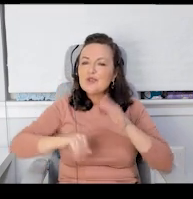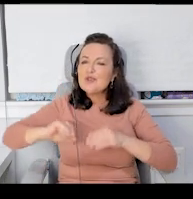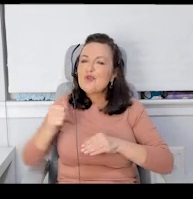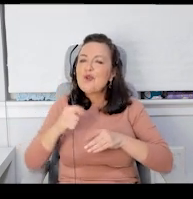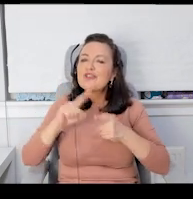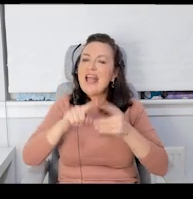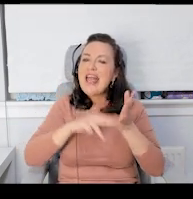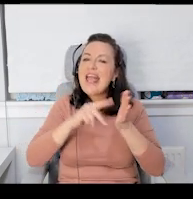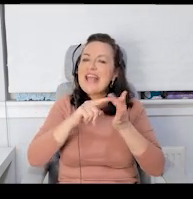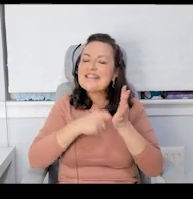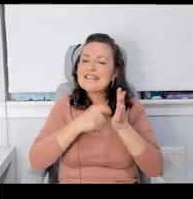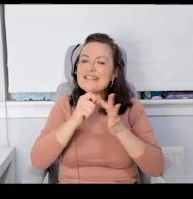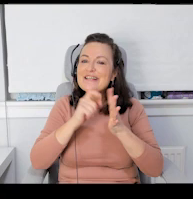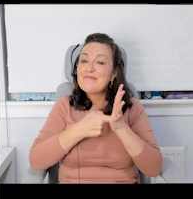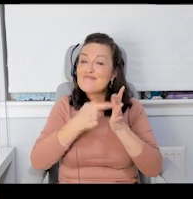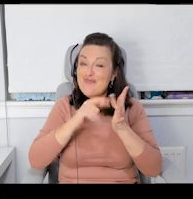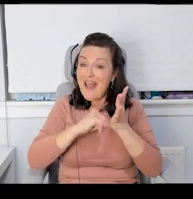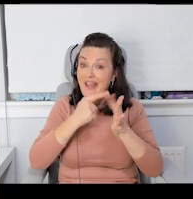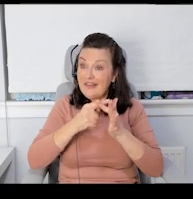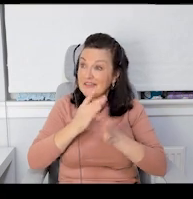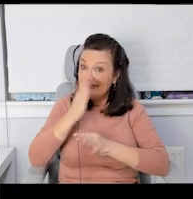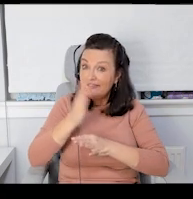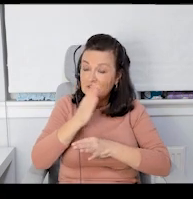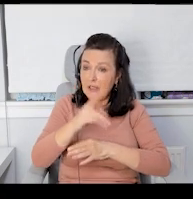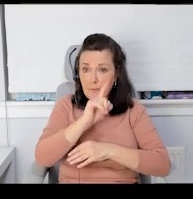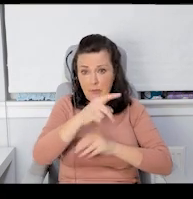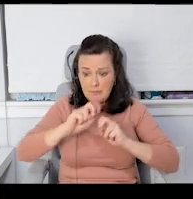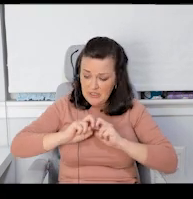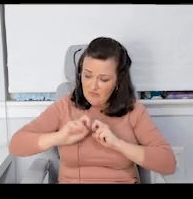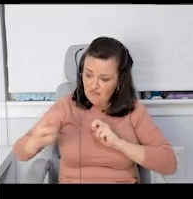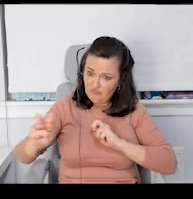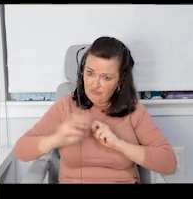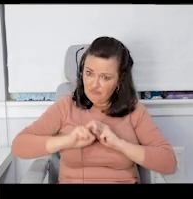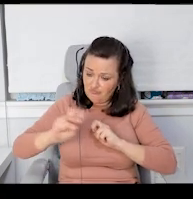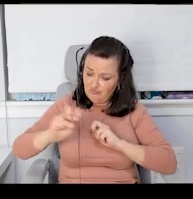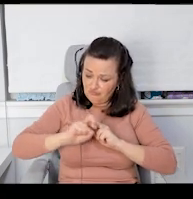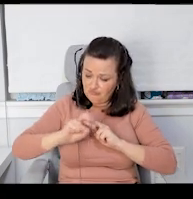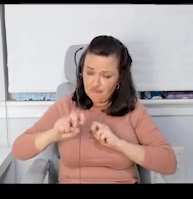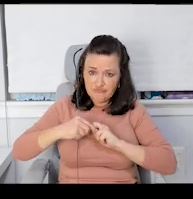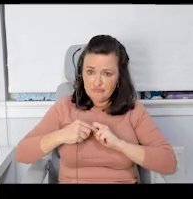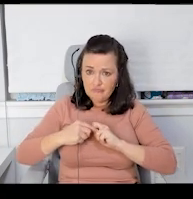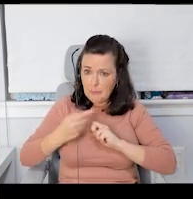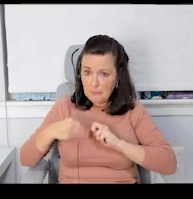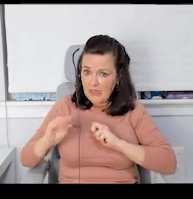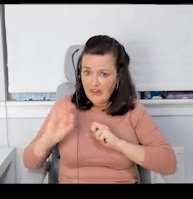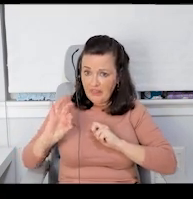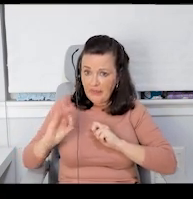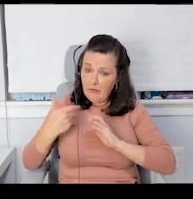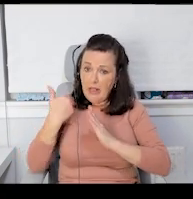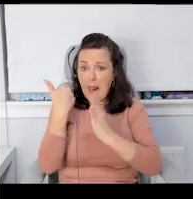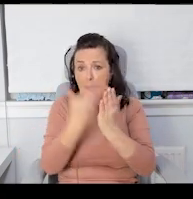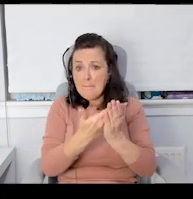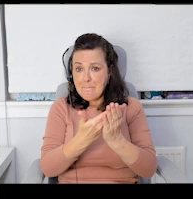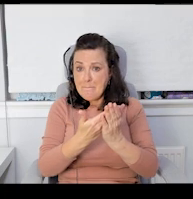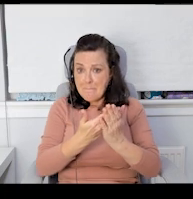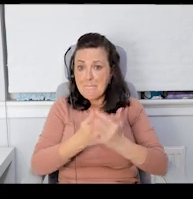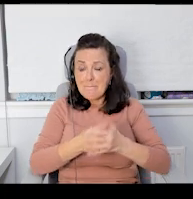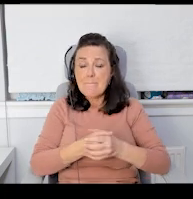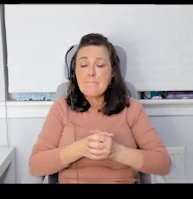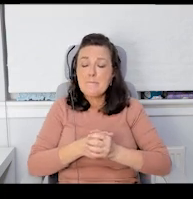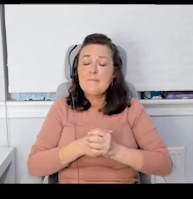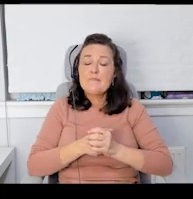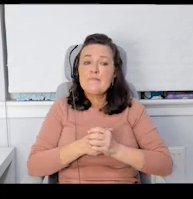And what was really nice is I would have my commute reimbursed, so the costs from that I didn't have to worry about because I could just reclaim it. And what